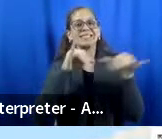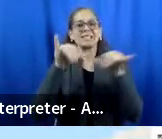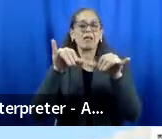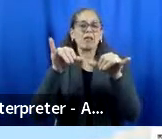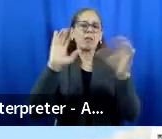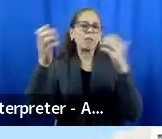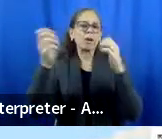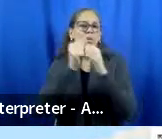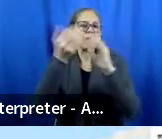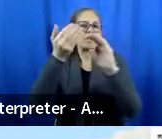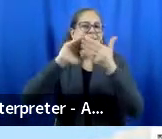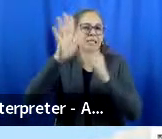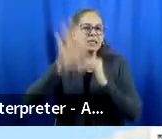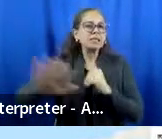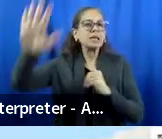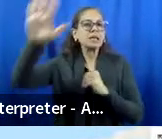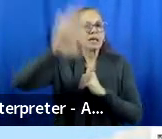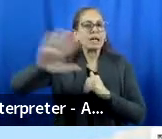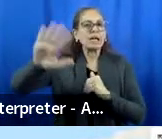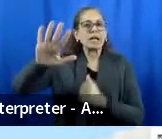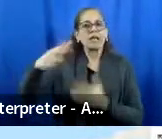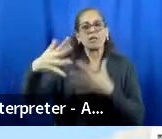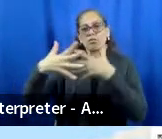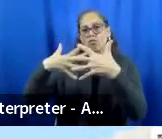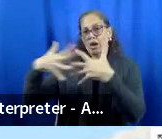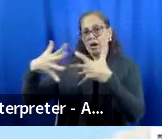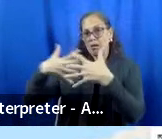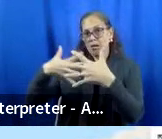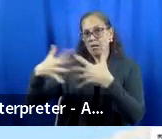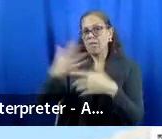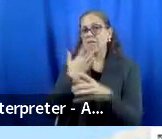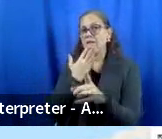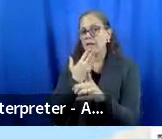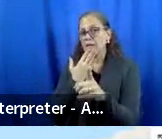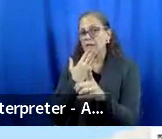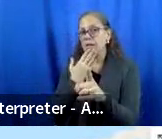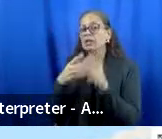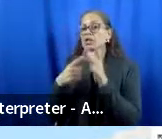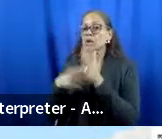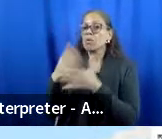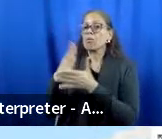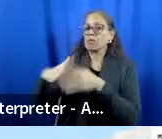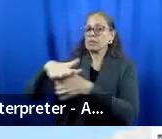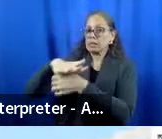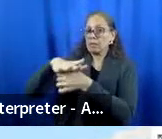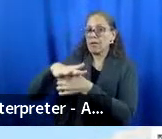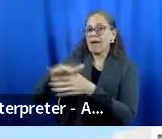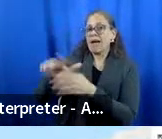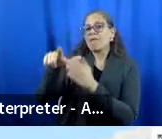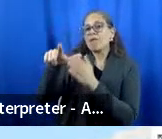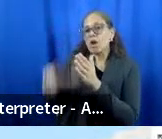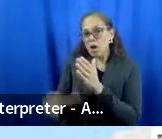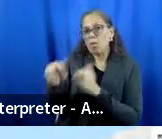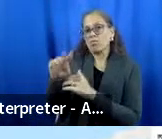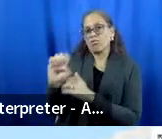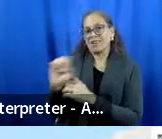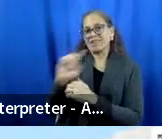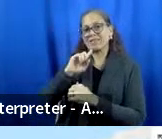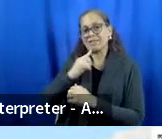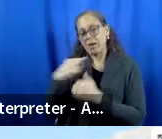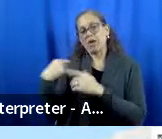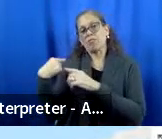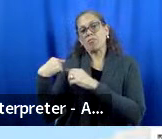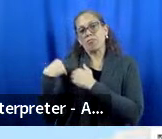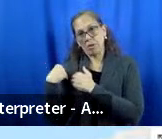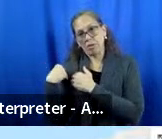whole. Those neighborhoods are shown in gray. It's showing neighborhoods that have a lower rate of severe rent burden than